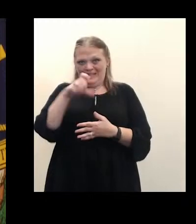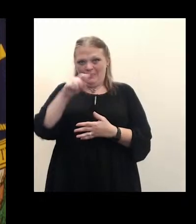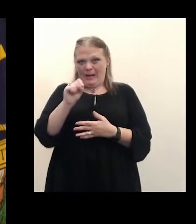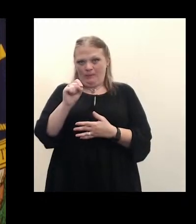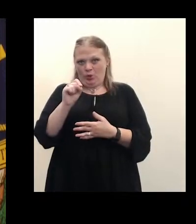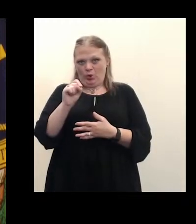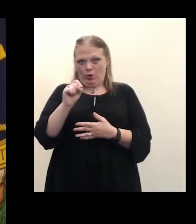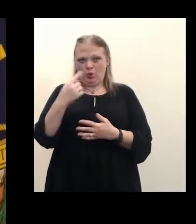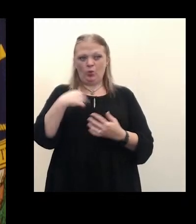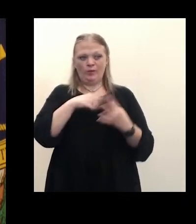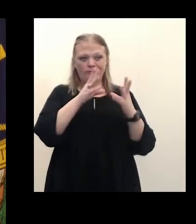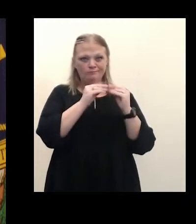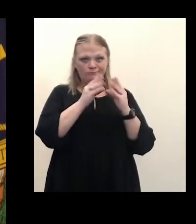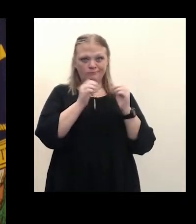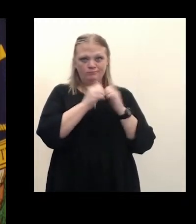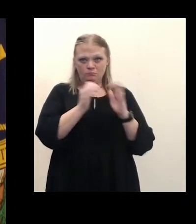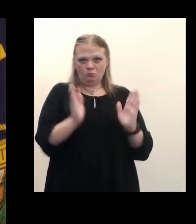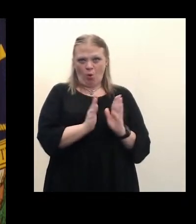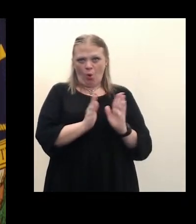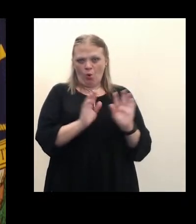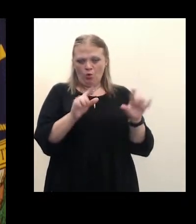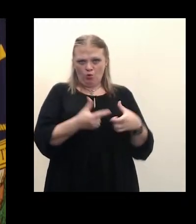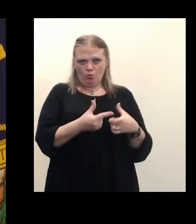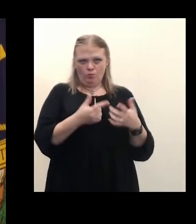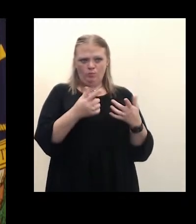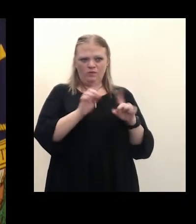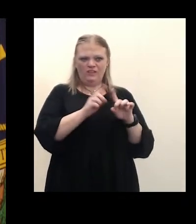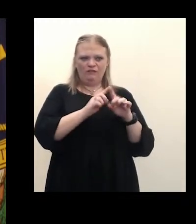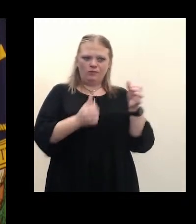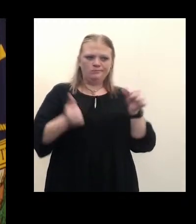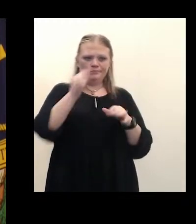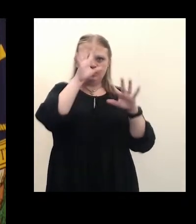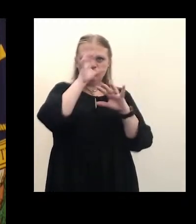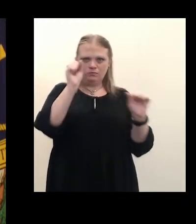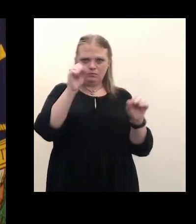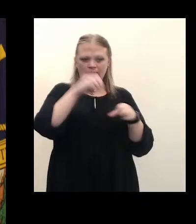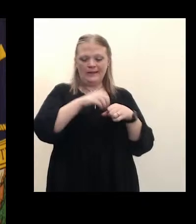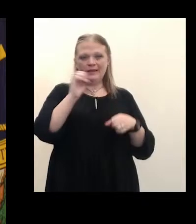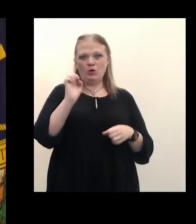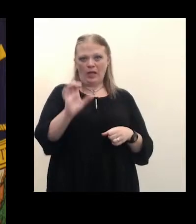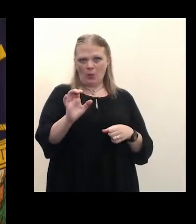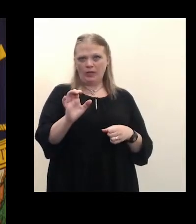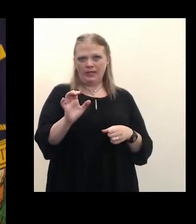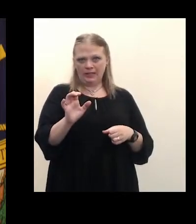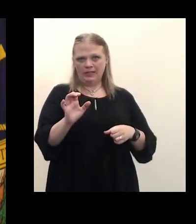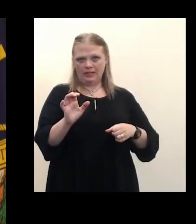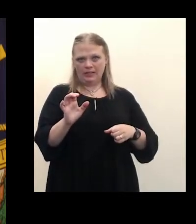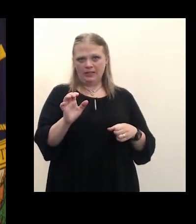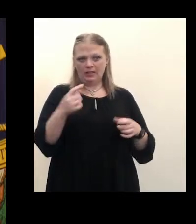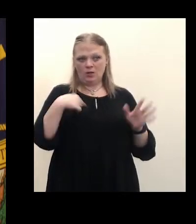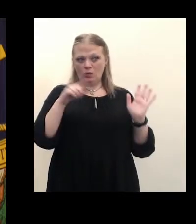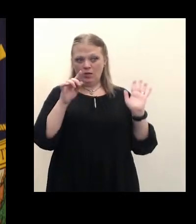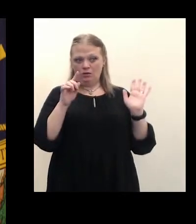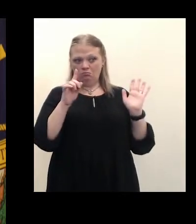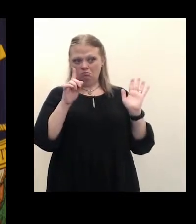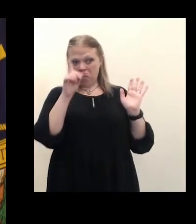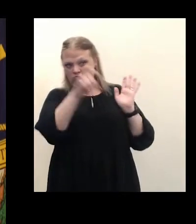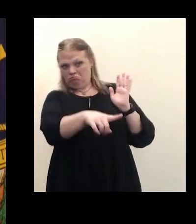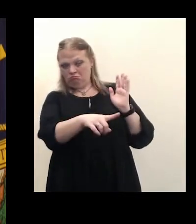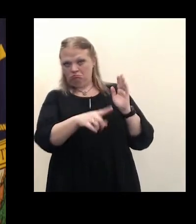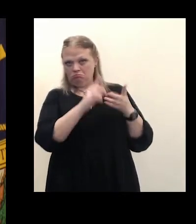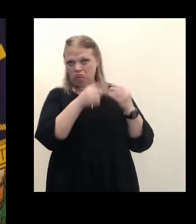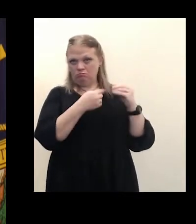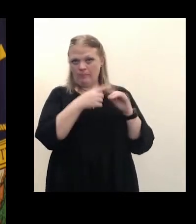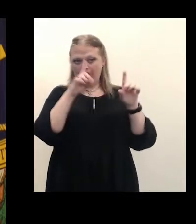with a small group of superintendent leadership in Erie County, and we posed the question about a test to